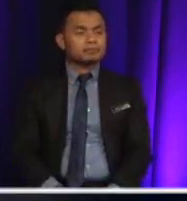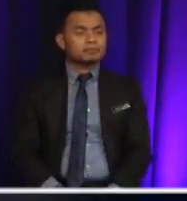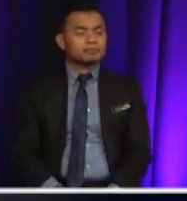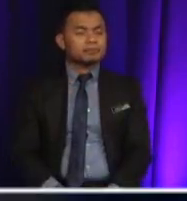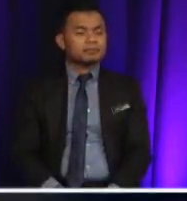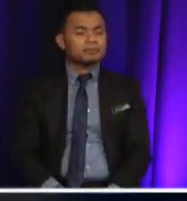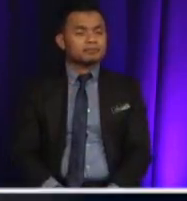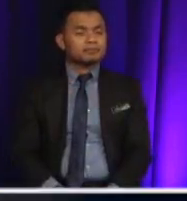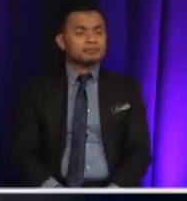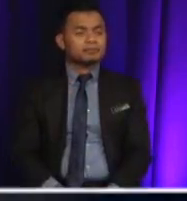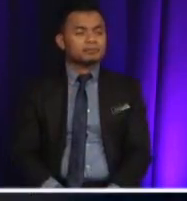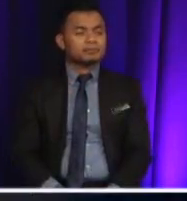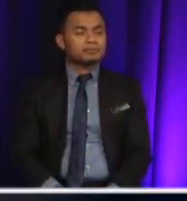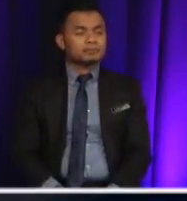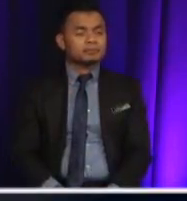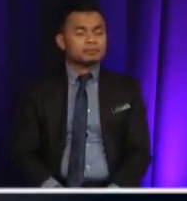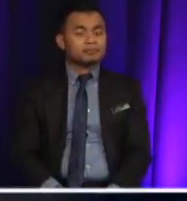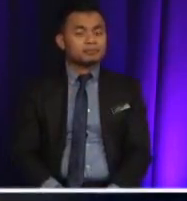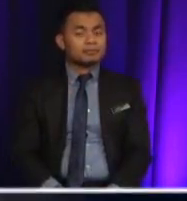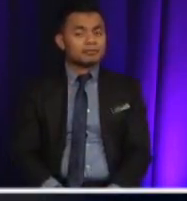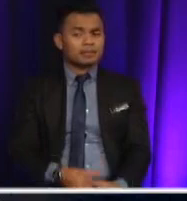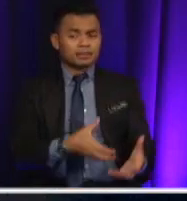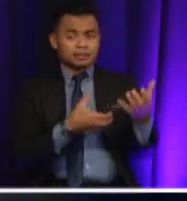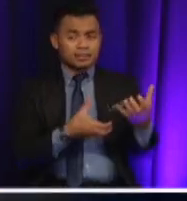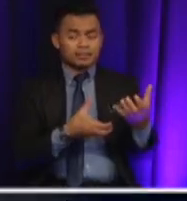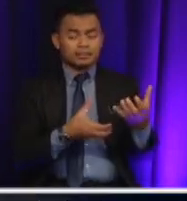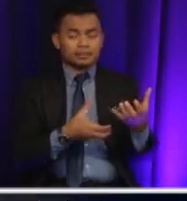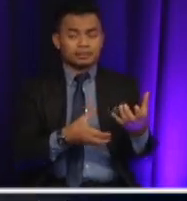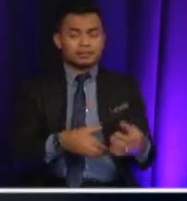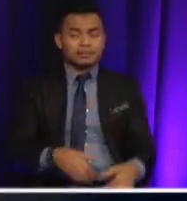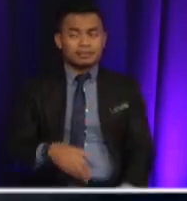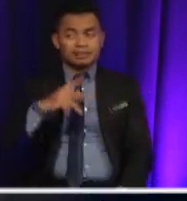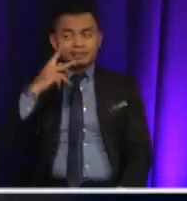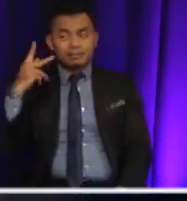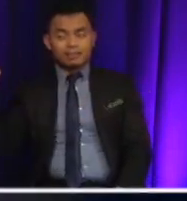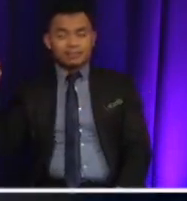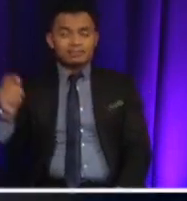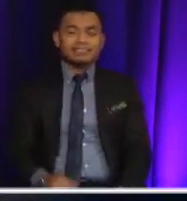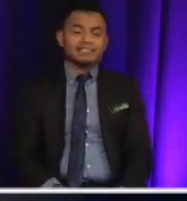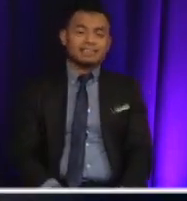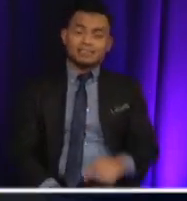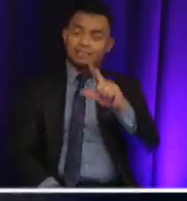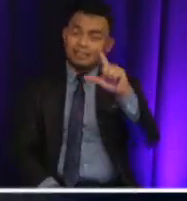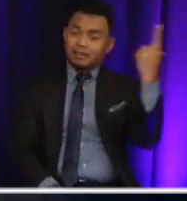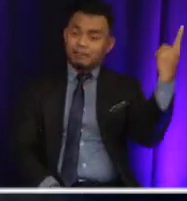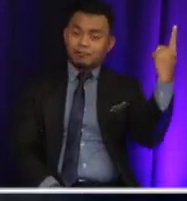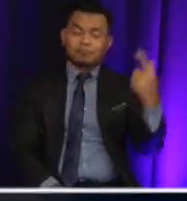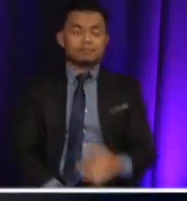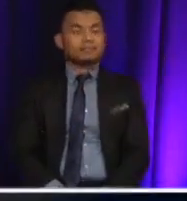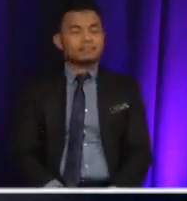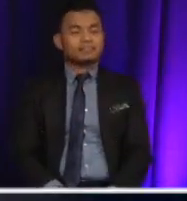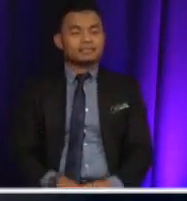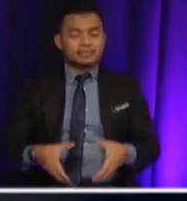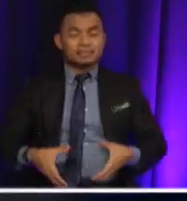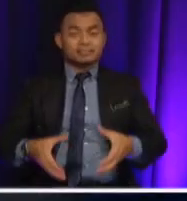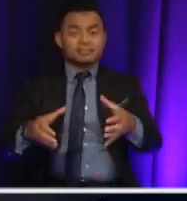Oh. Cannon. To the right of Cannon them. to the right of them. Cannon to Shock. the left of them. Cannon to the left of them. Cannon In front